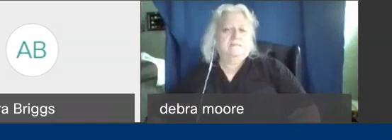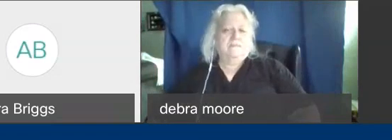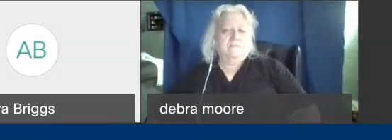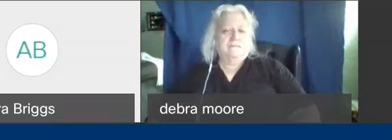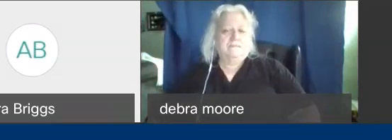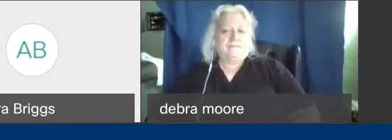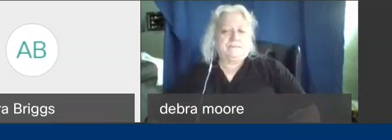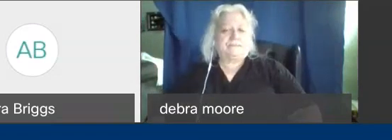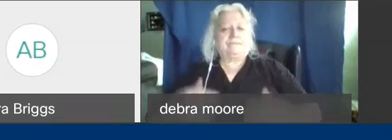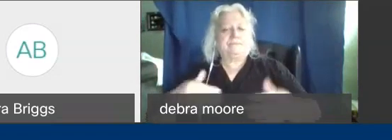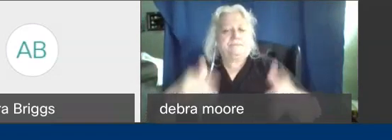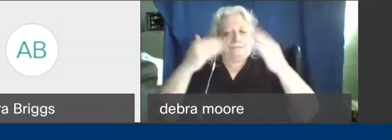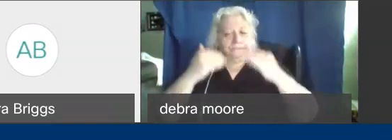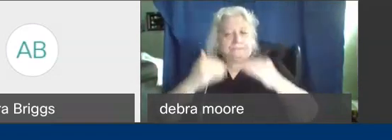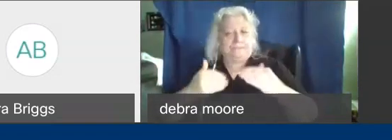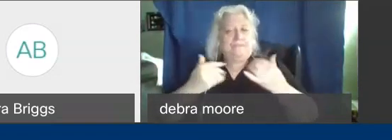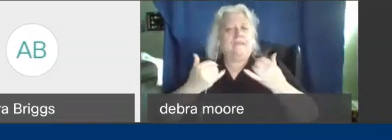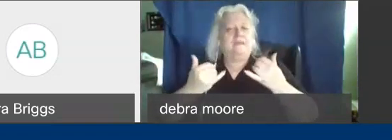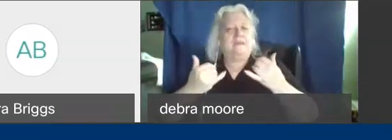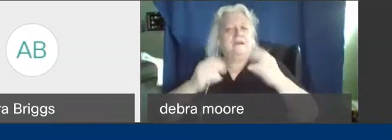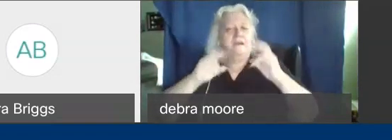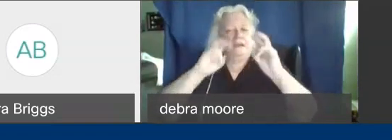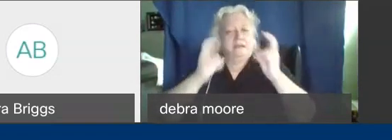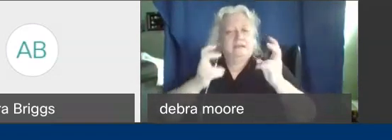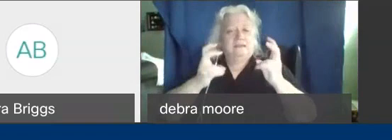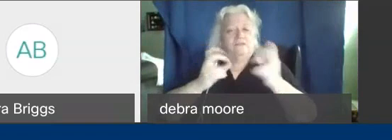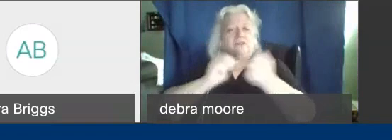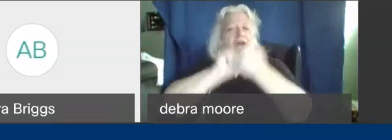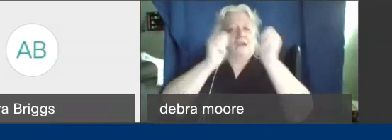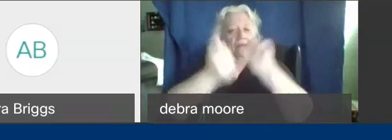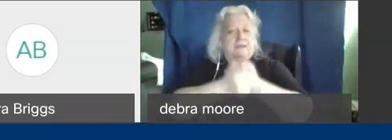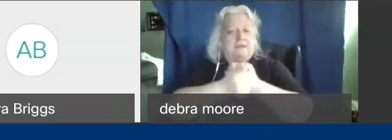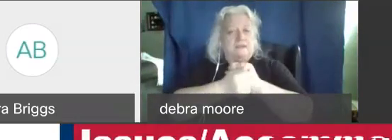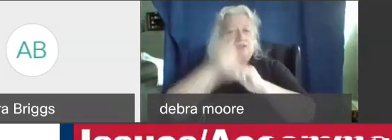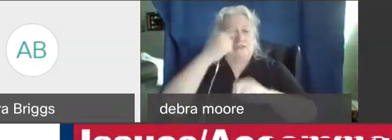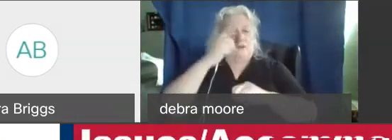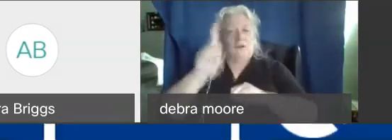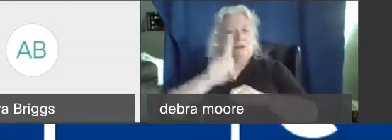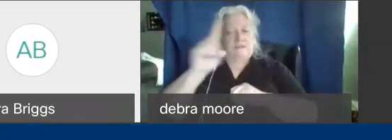Okay, so next we're going to talk about issues and accommodations for disabilities.